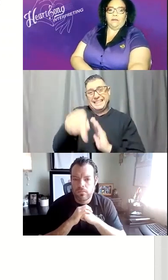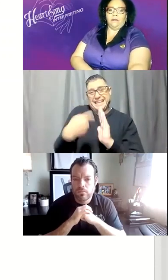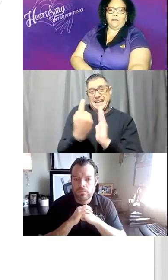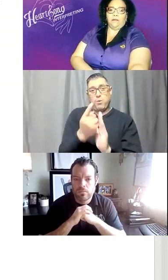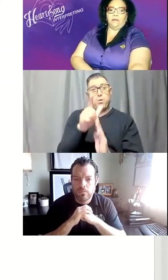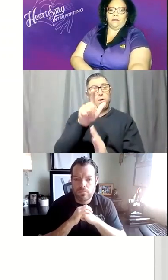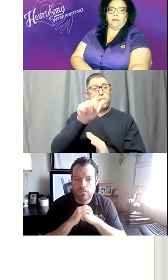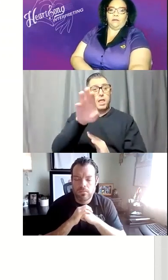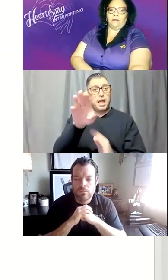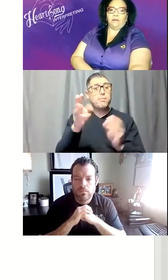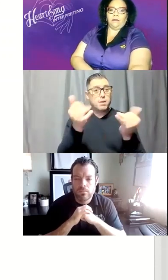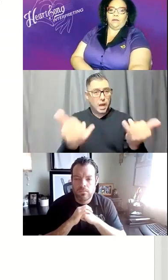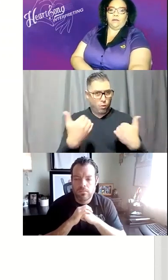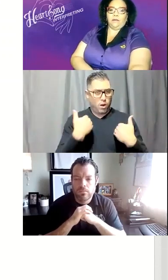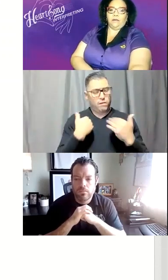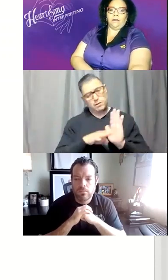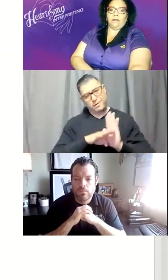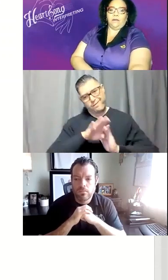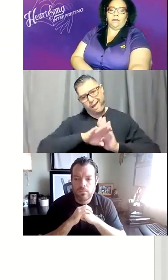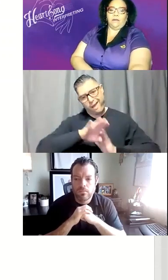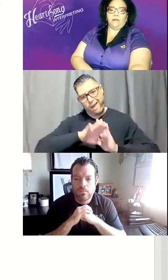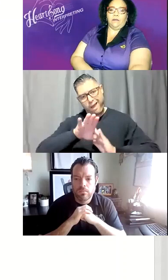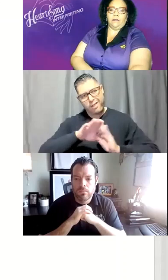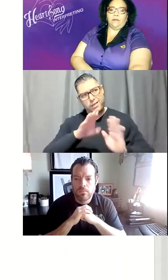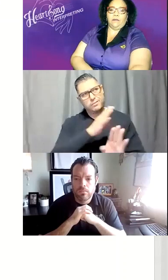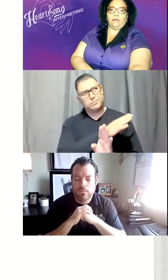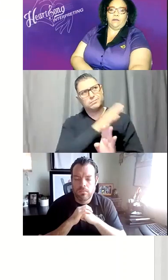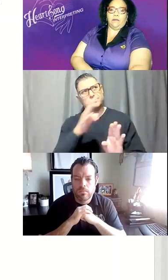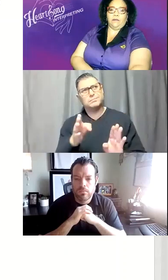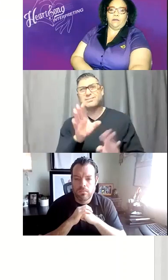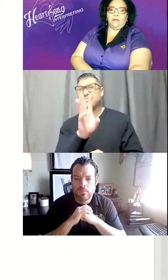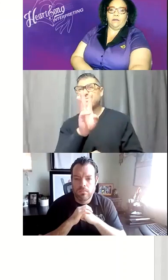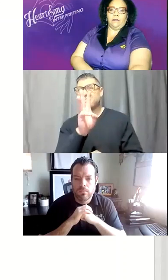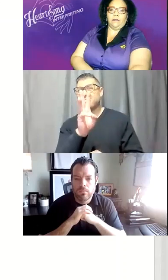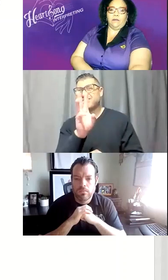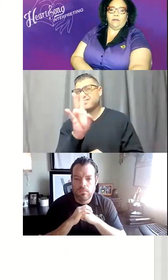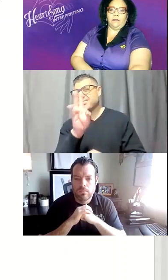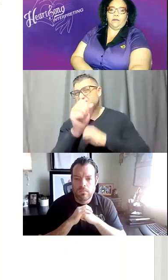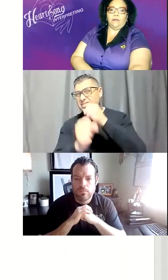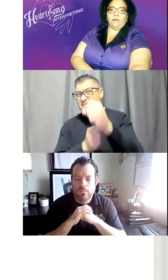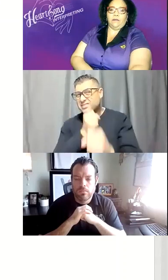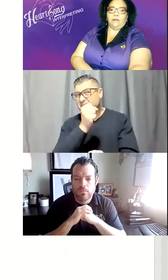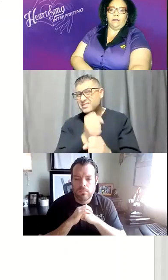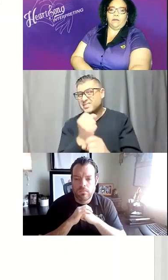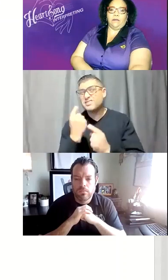been working on developing that lab over the past, I would say, actually about 6 or 7 years.